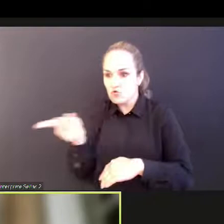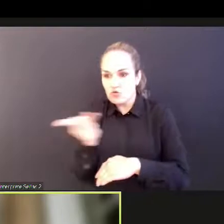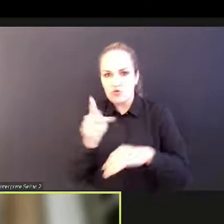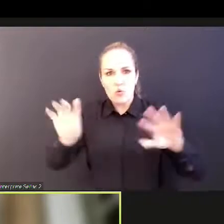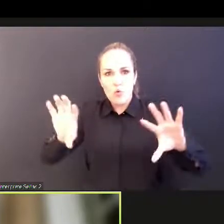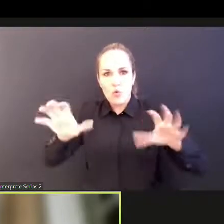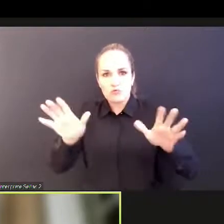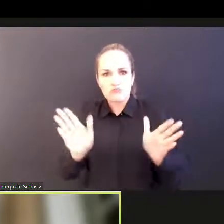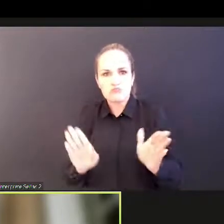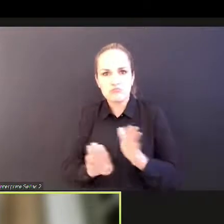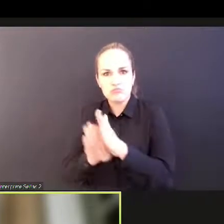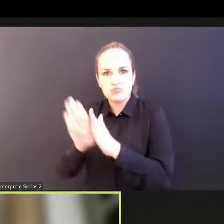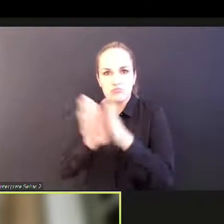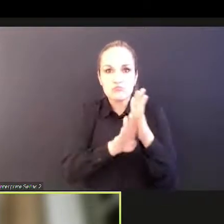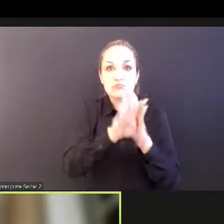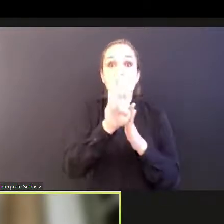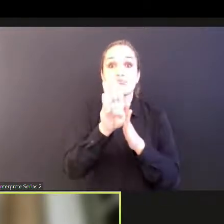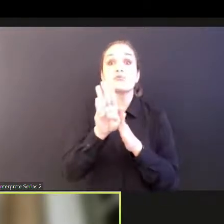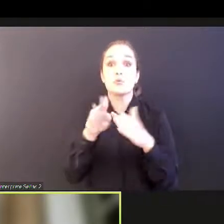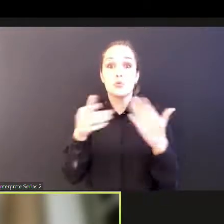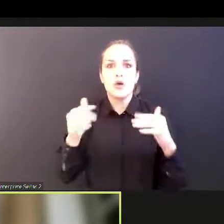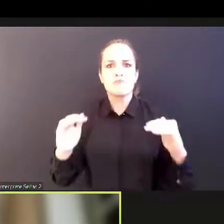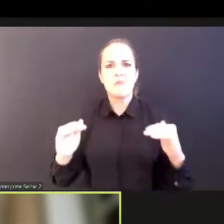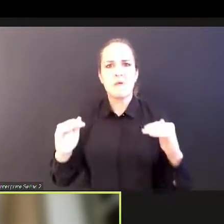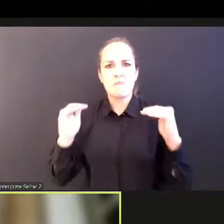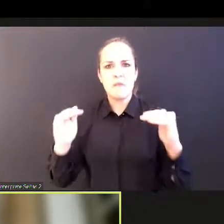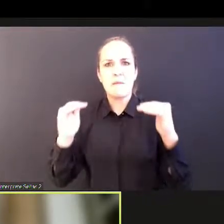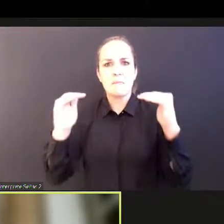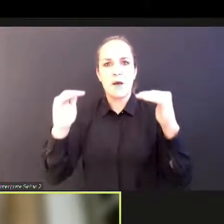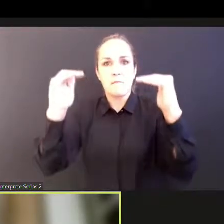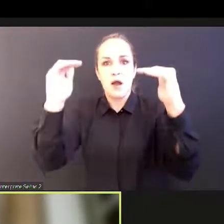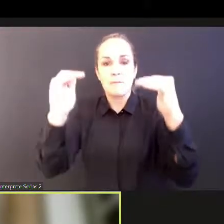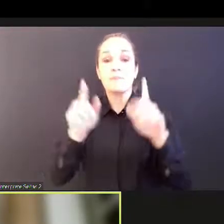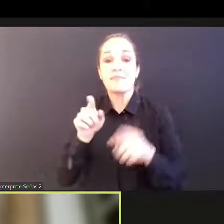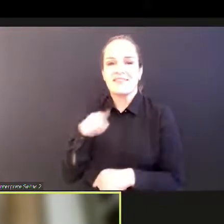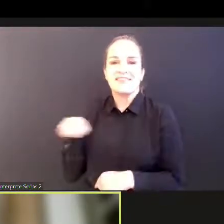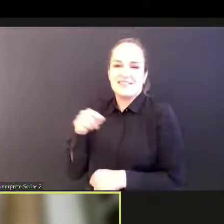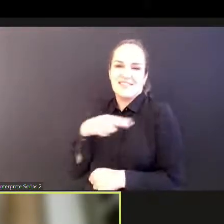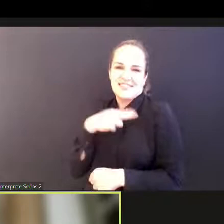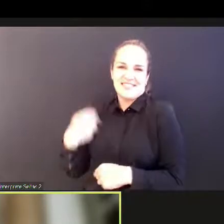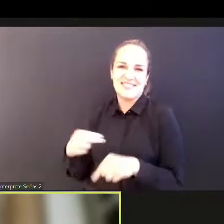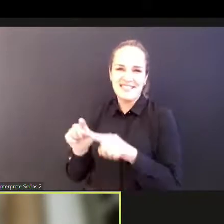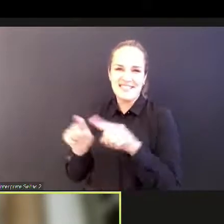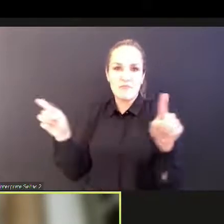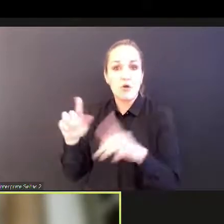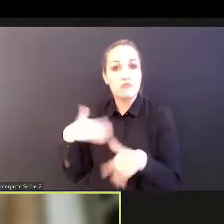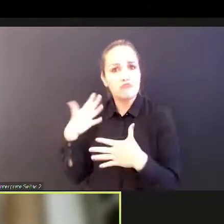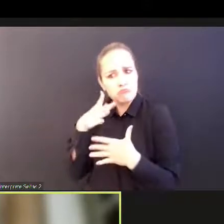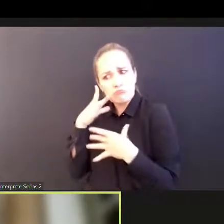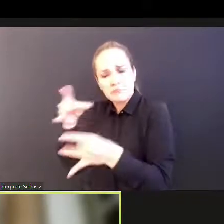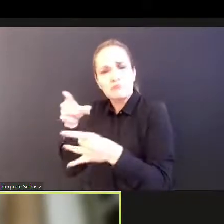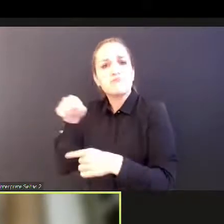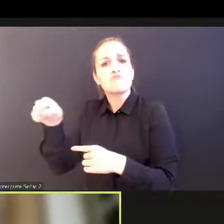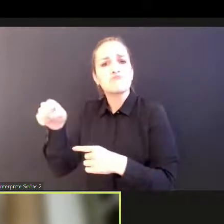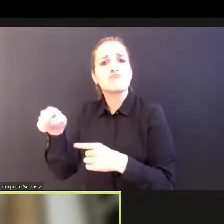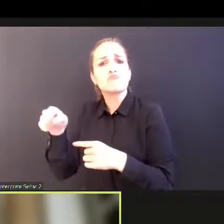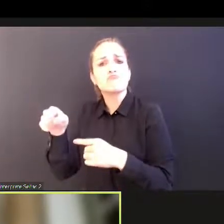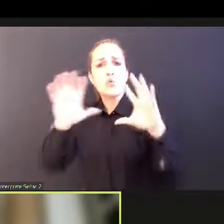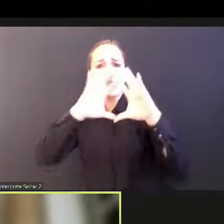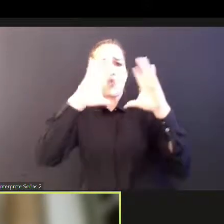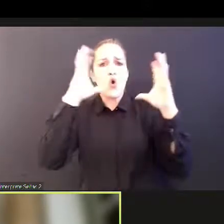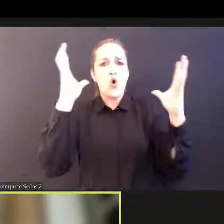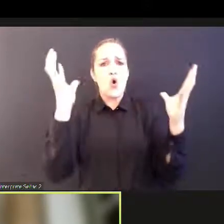services. China is a very interesting example because actually China is not competitive in the services space. It's actually competitive